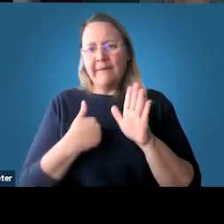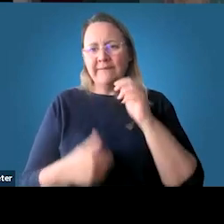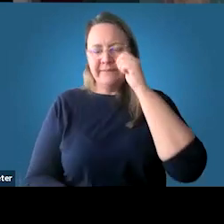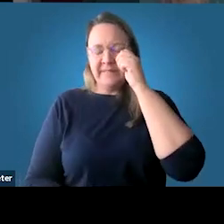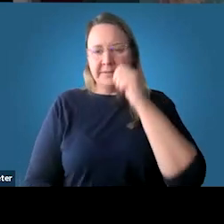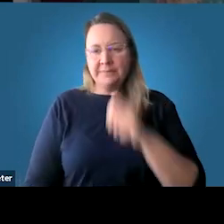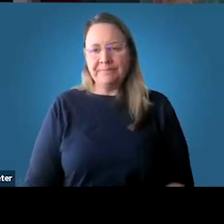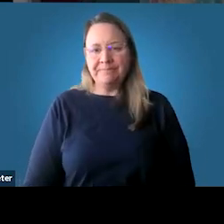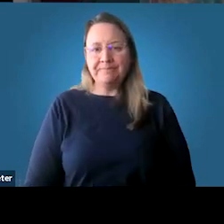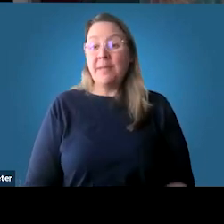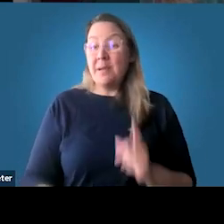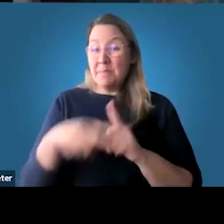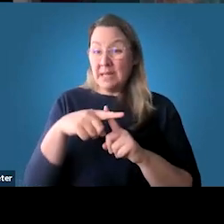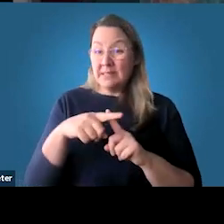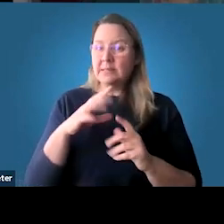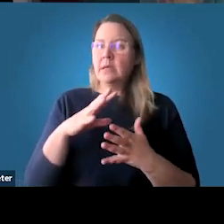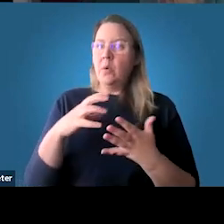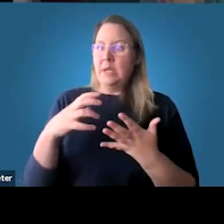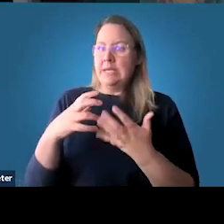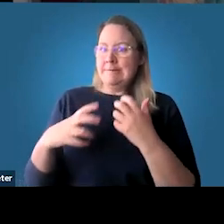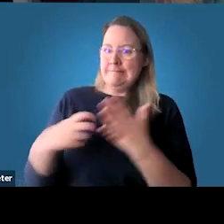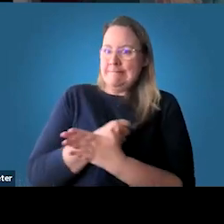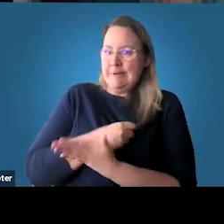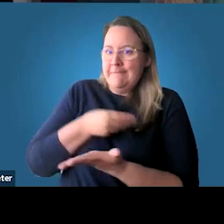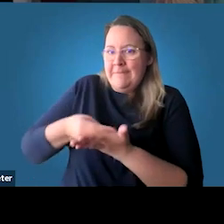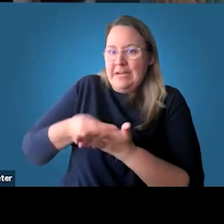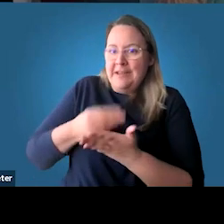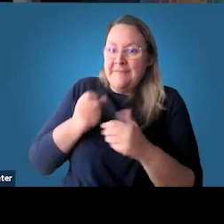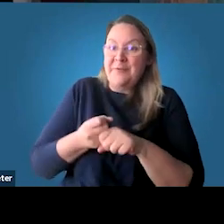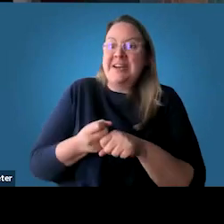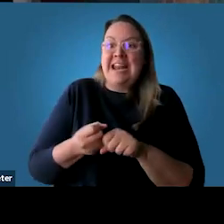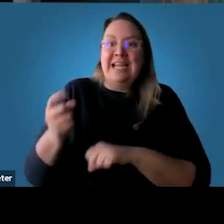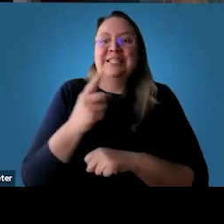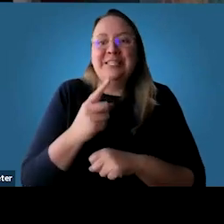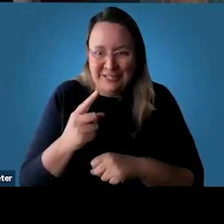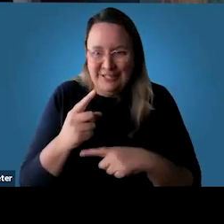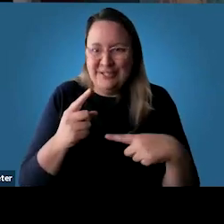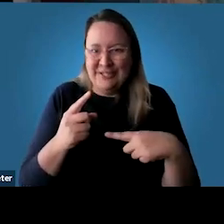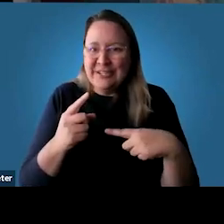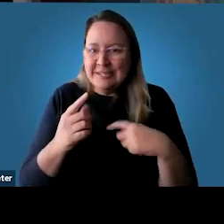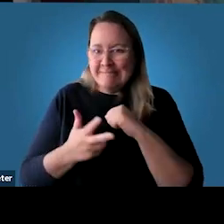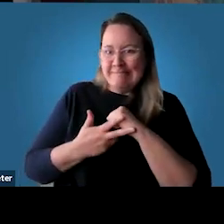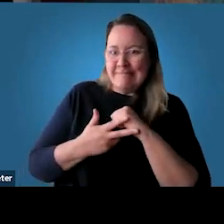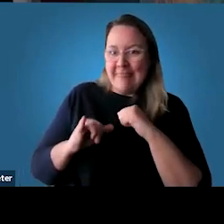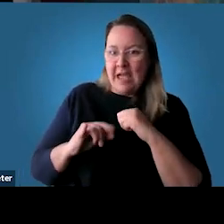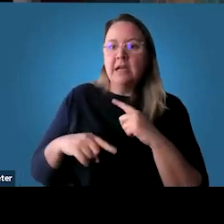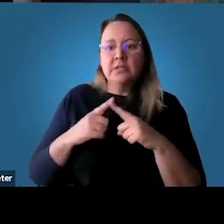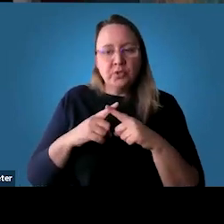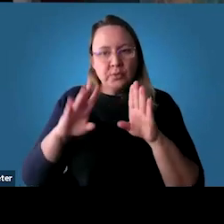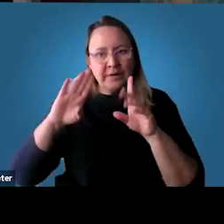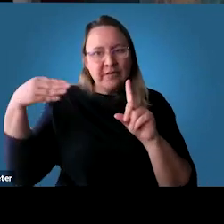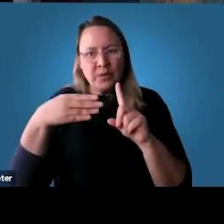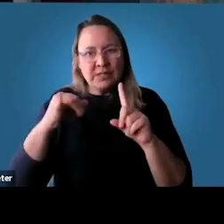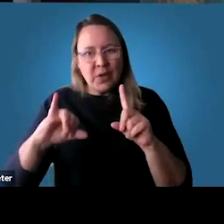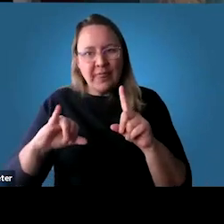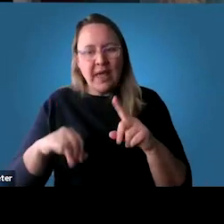it, and help secure funding for the next year of the campaign by spotlighting that impact. It could deepen the